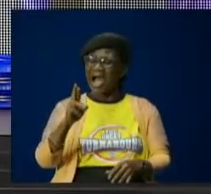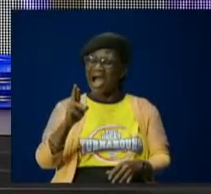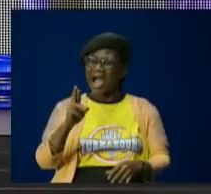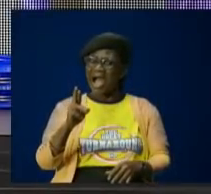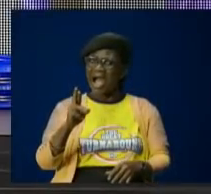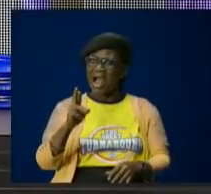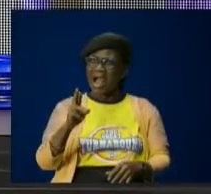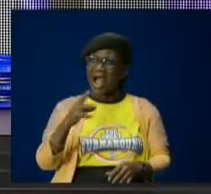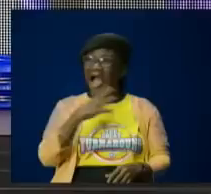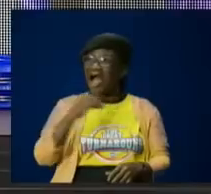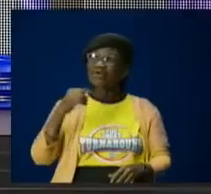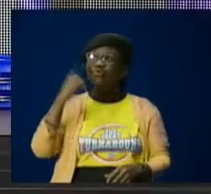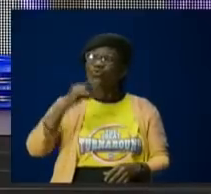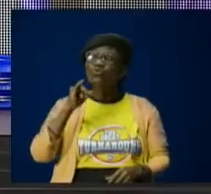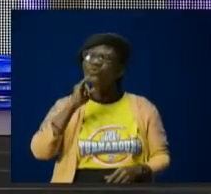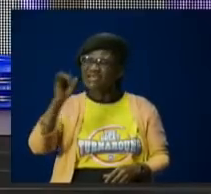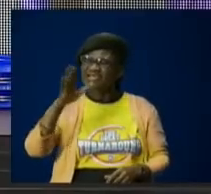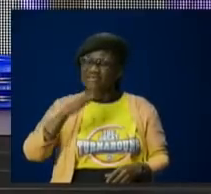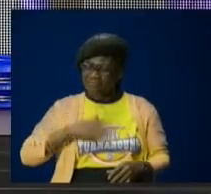were my friends.